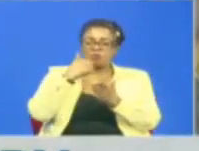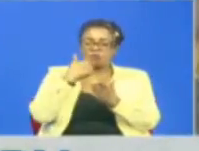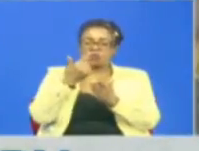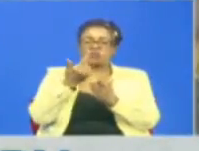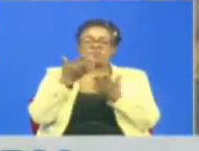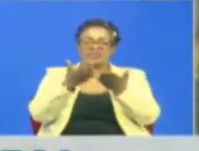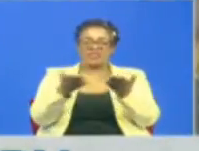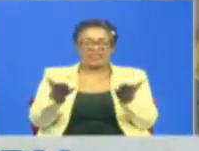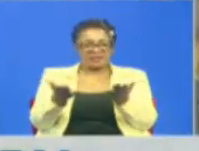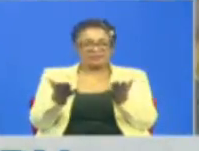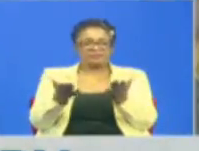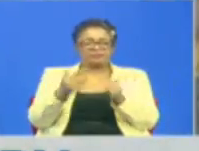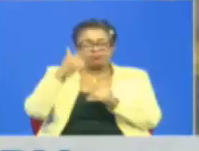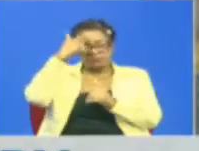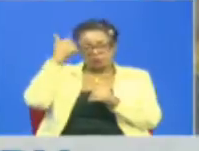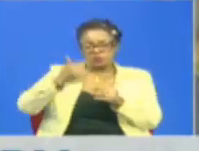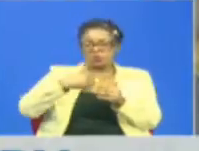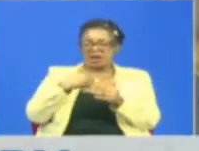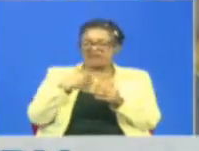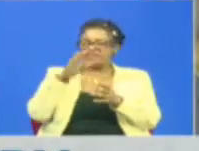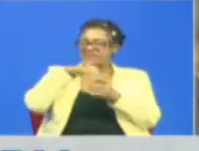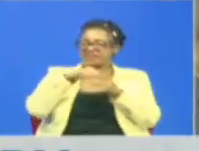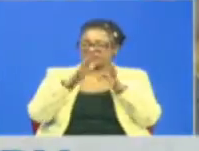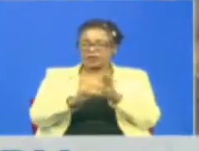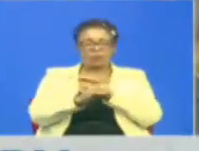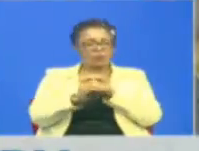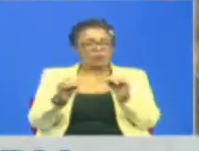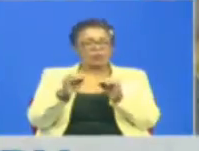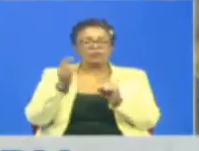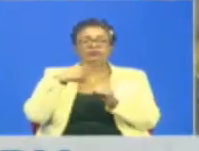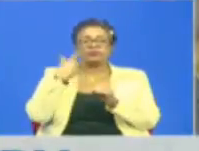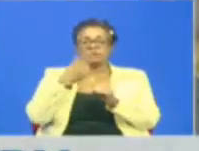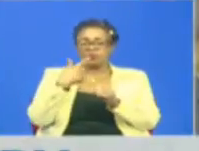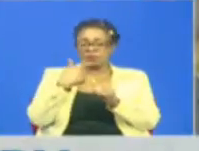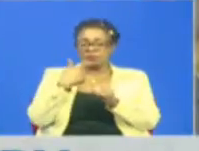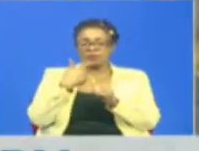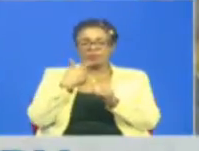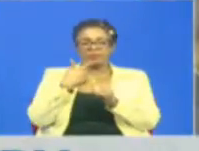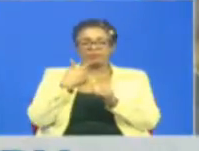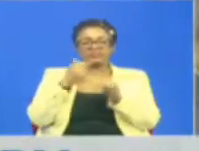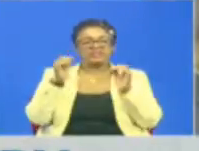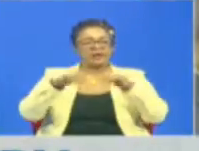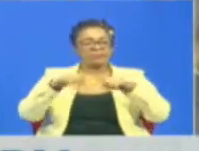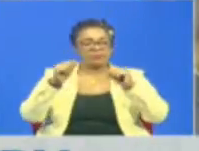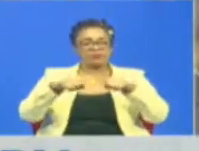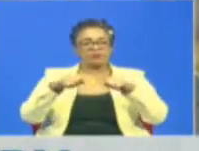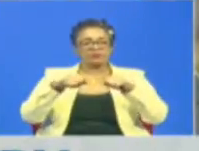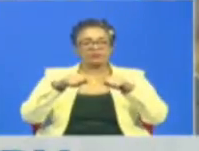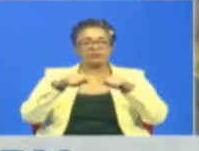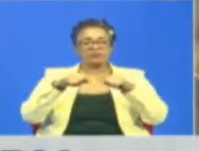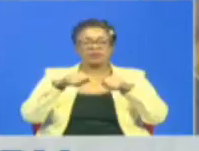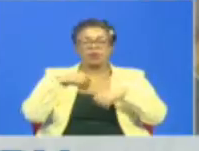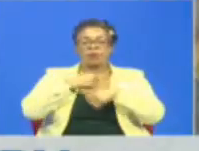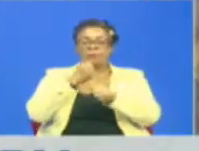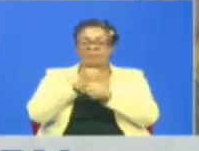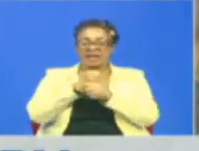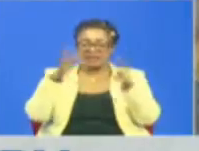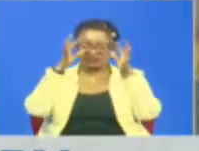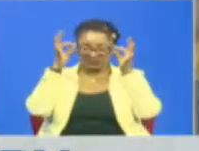because there is no investor who is worth their taste that is able to make a decision